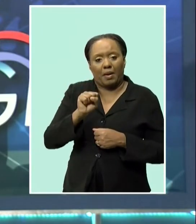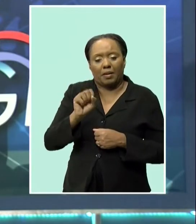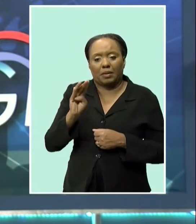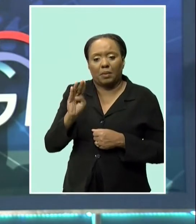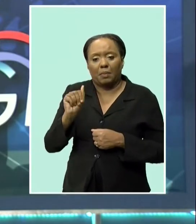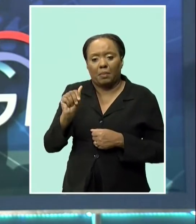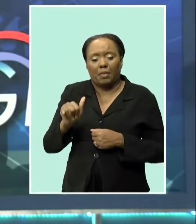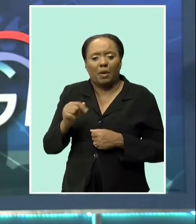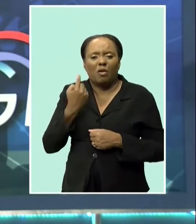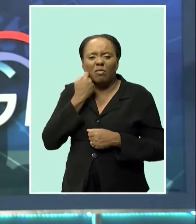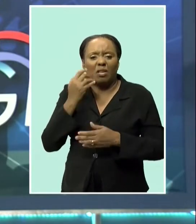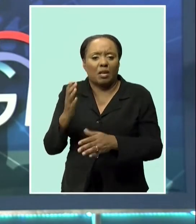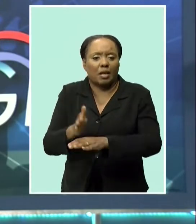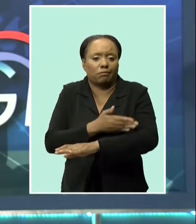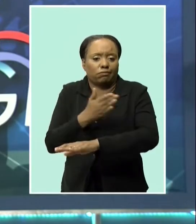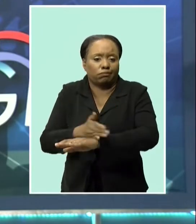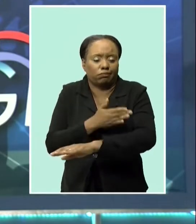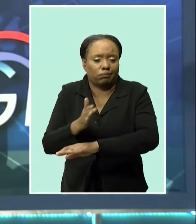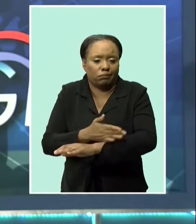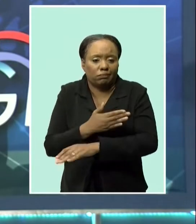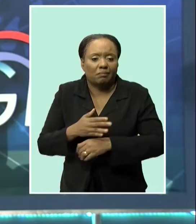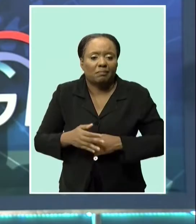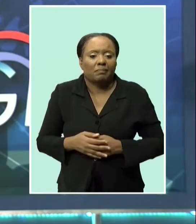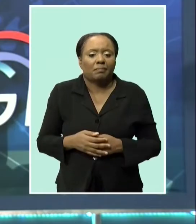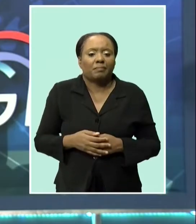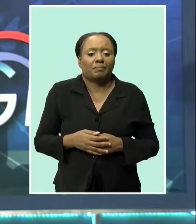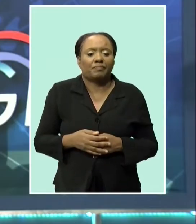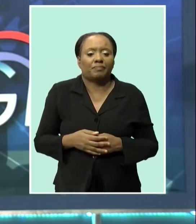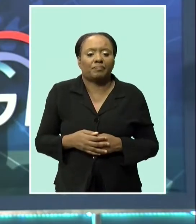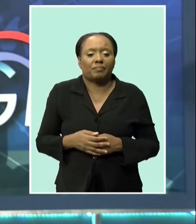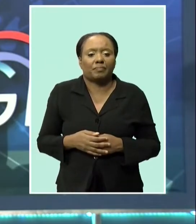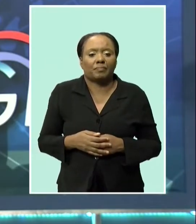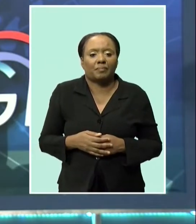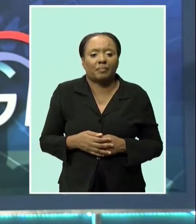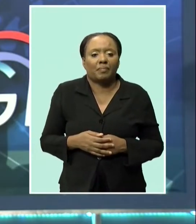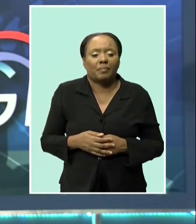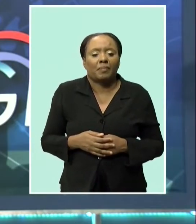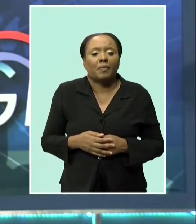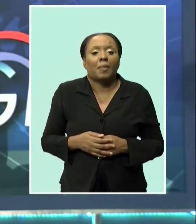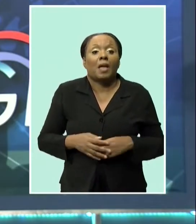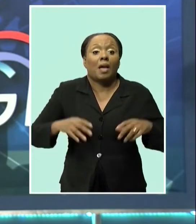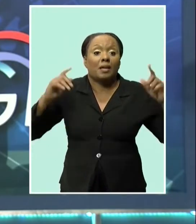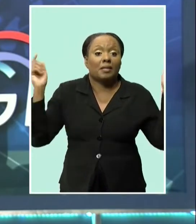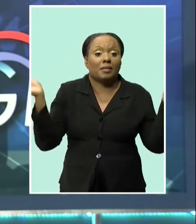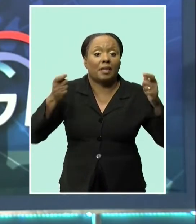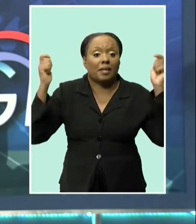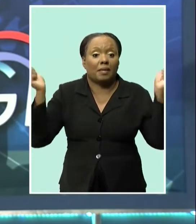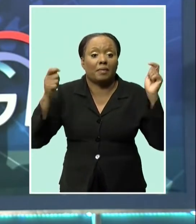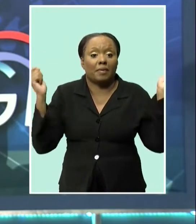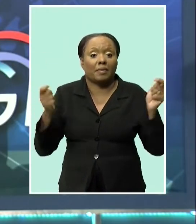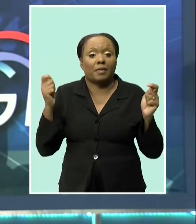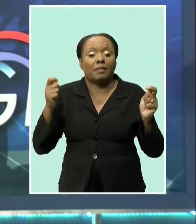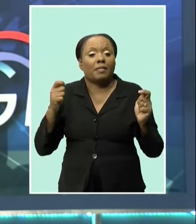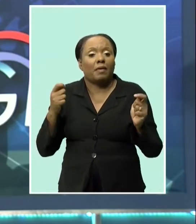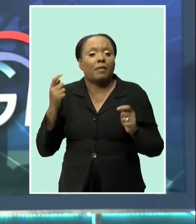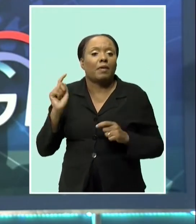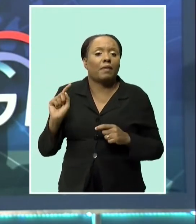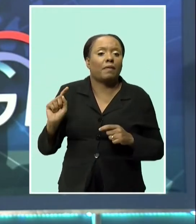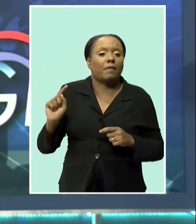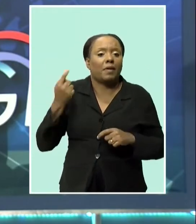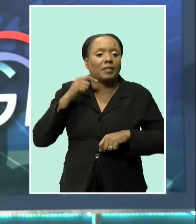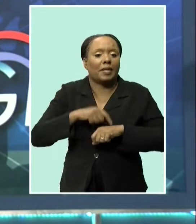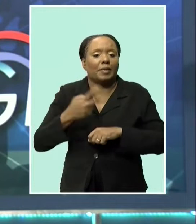refurbished. What was a celebration marking the culmination of the first walk for the cure to hit the road since the start of the COVID-19